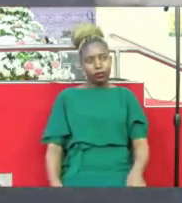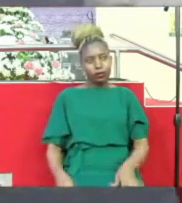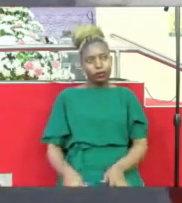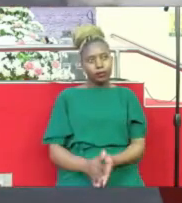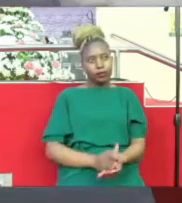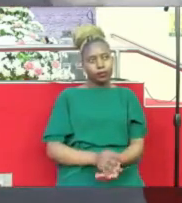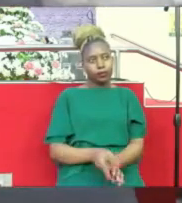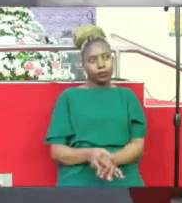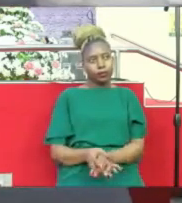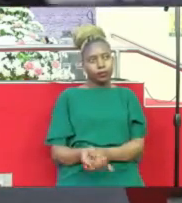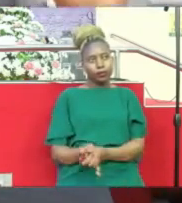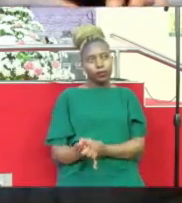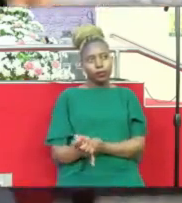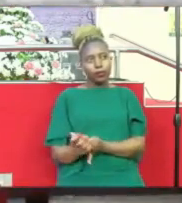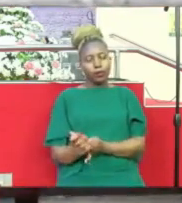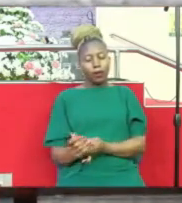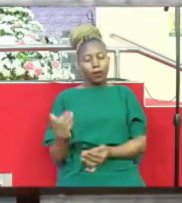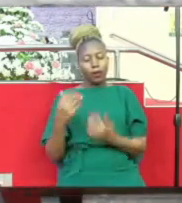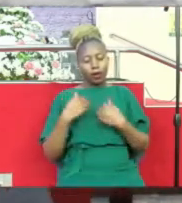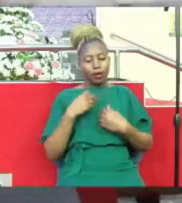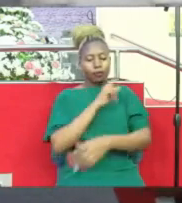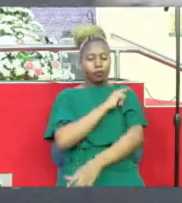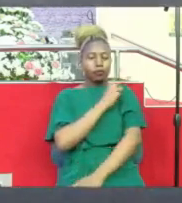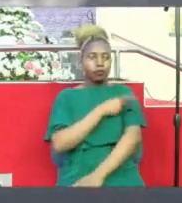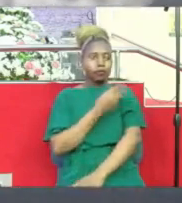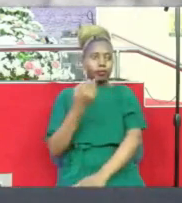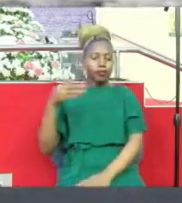the power of speaking life.